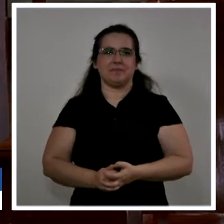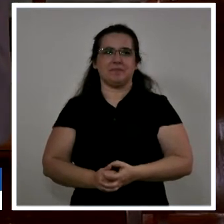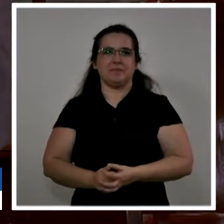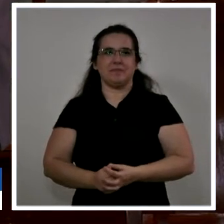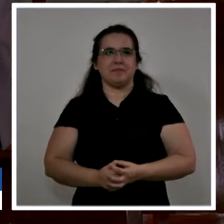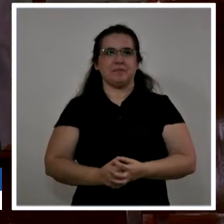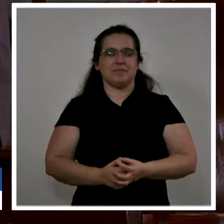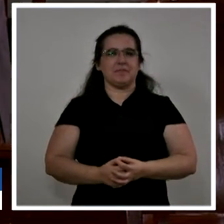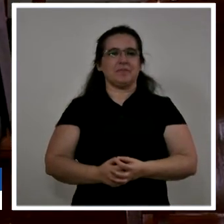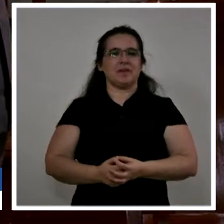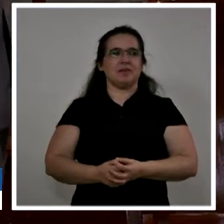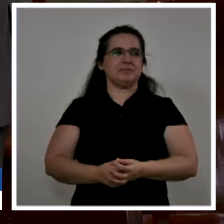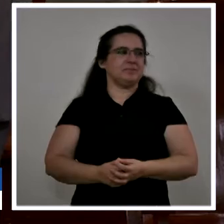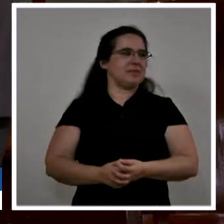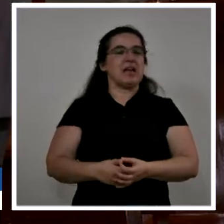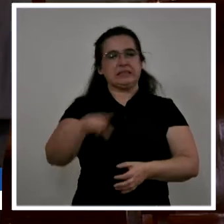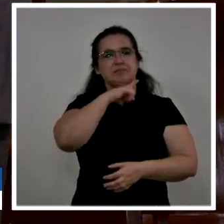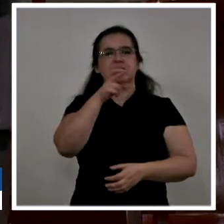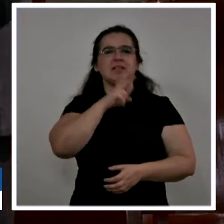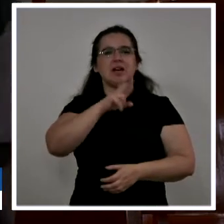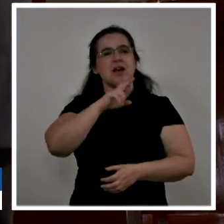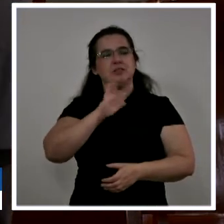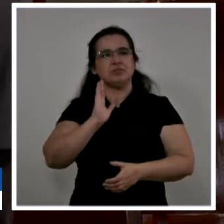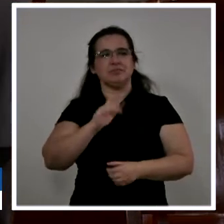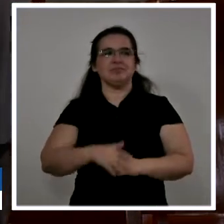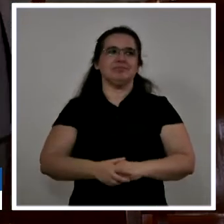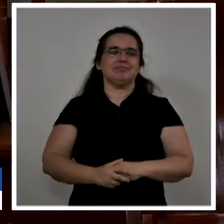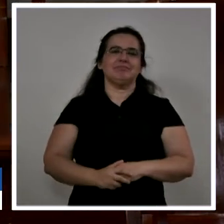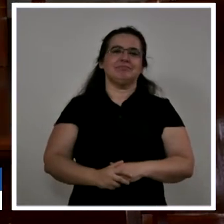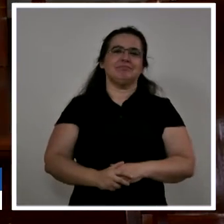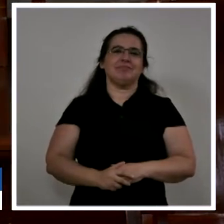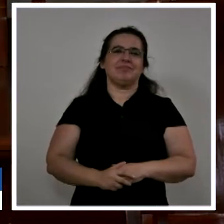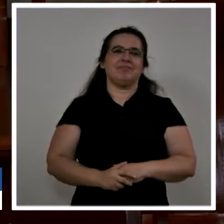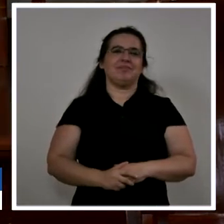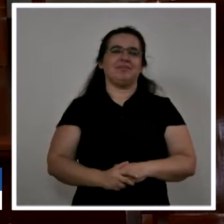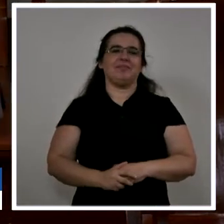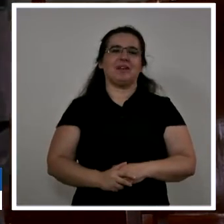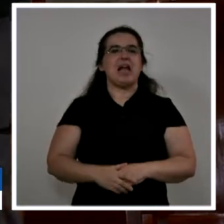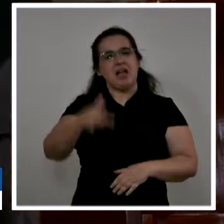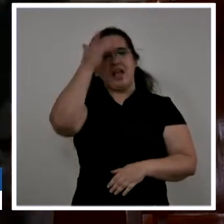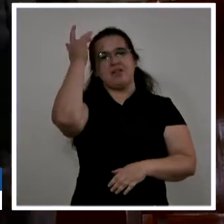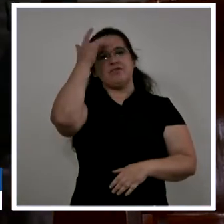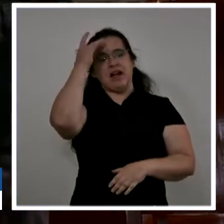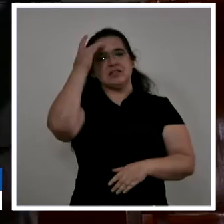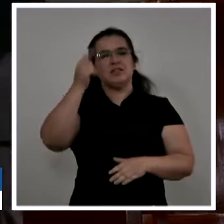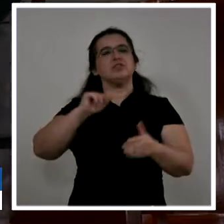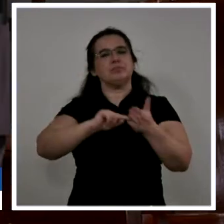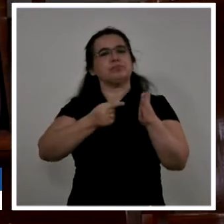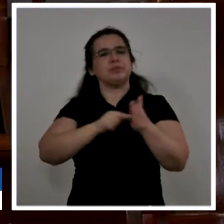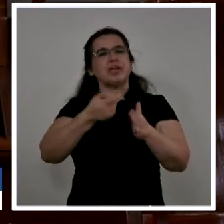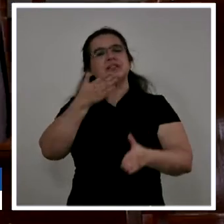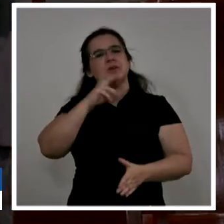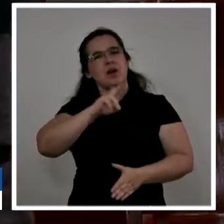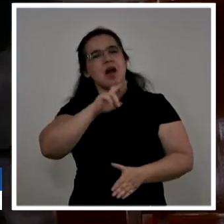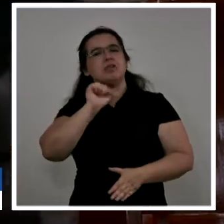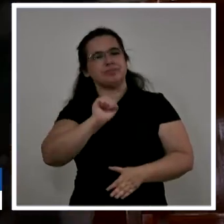Now, that's mice. Isso é nos ratos. It's easy to do things with mice. É fácil fazer experiências com os ratos. You can mate